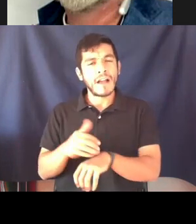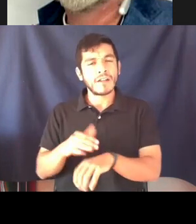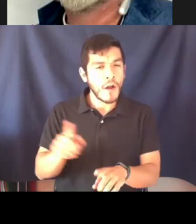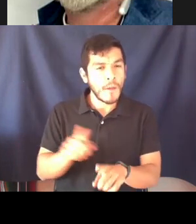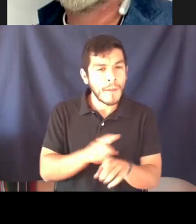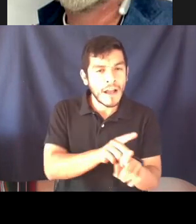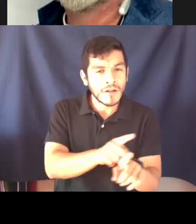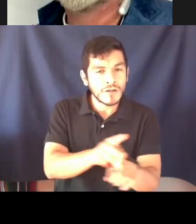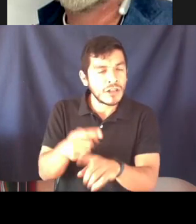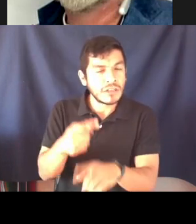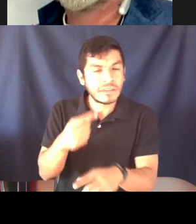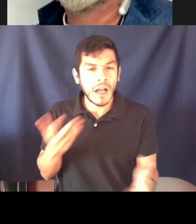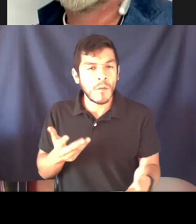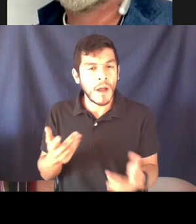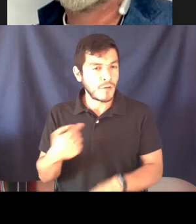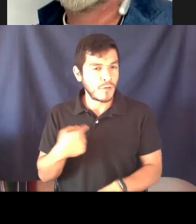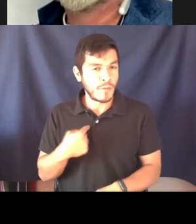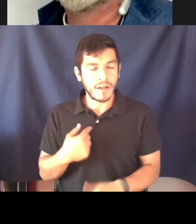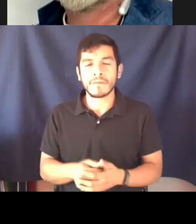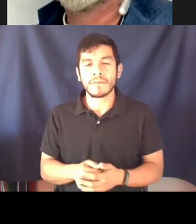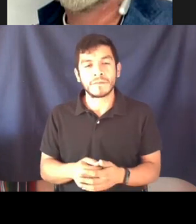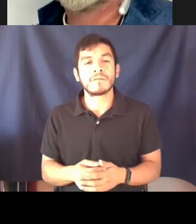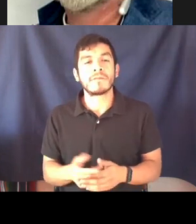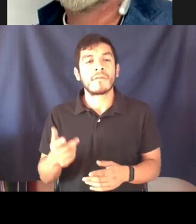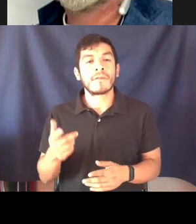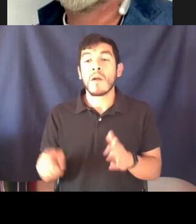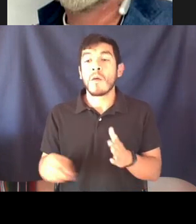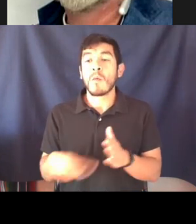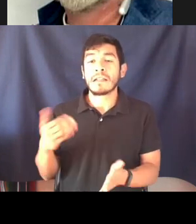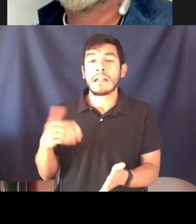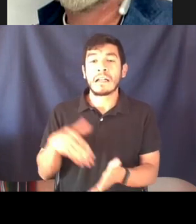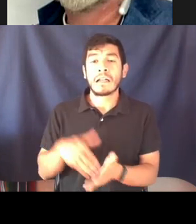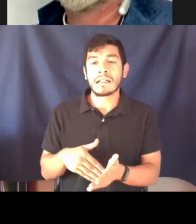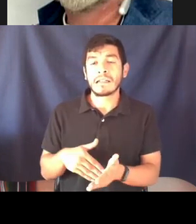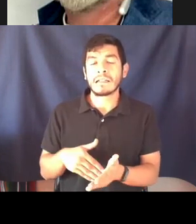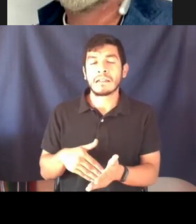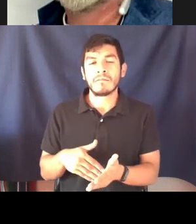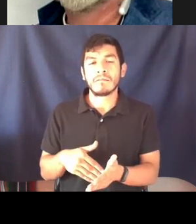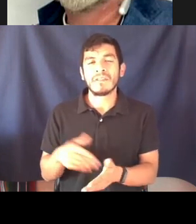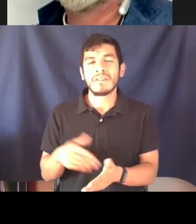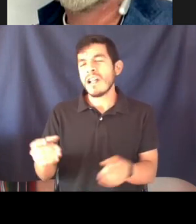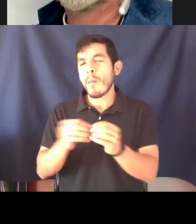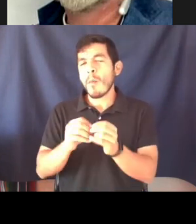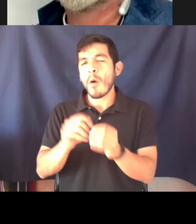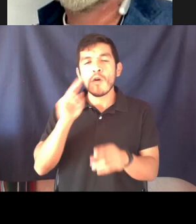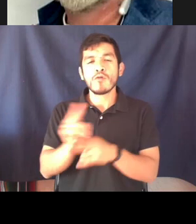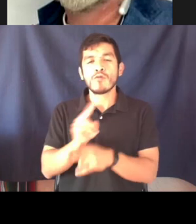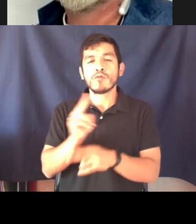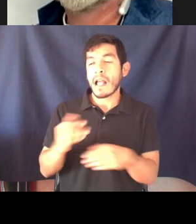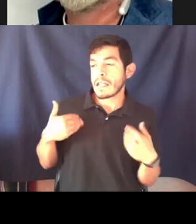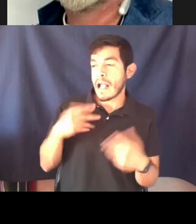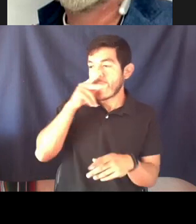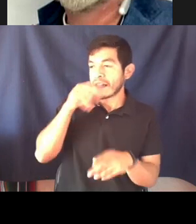again, this might be more for using younger kids in that mentor role, but you do have to pay attention to kind of negative